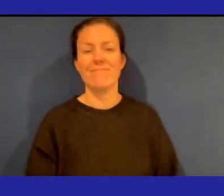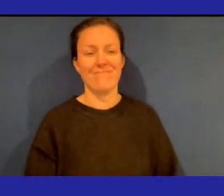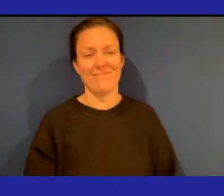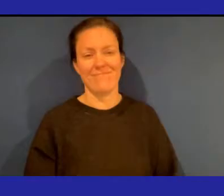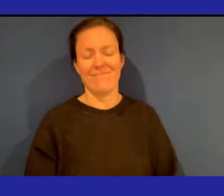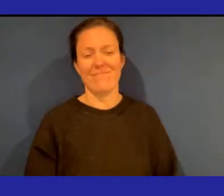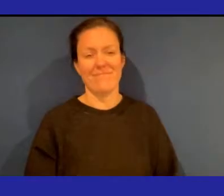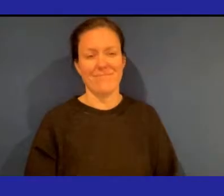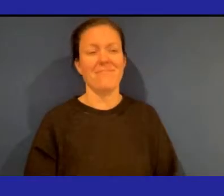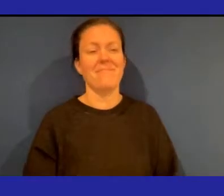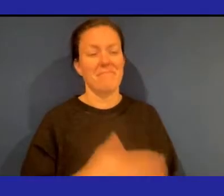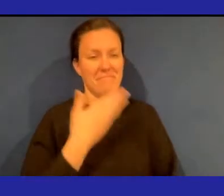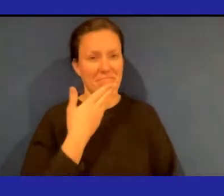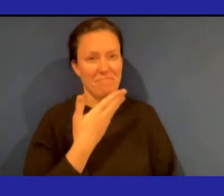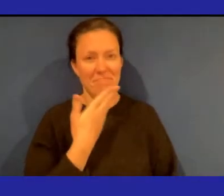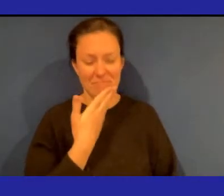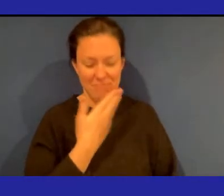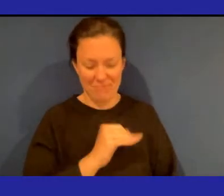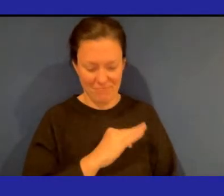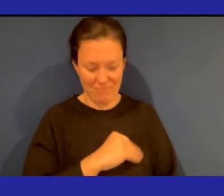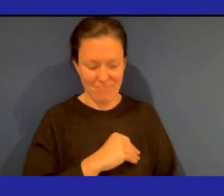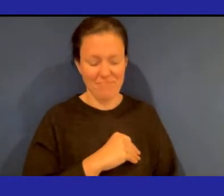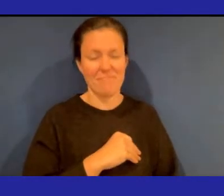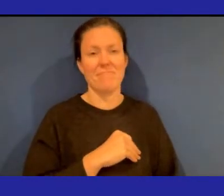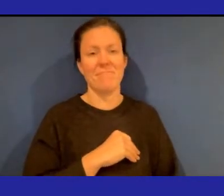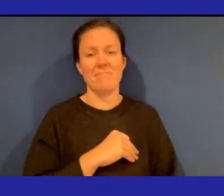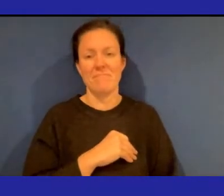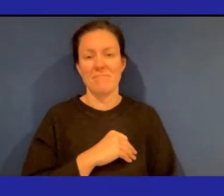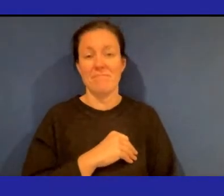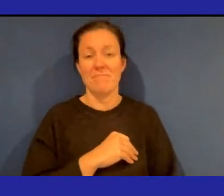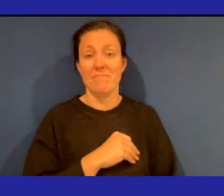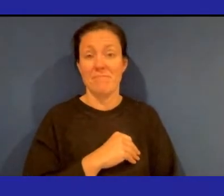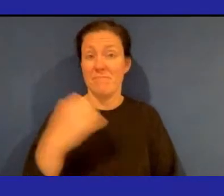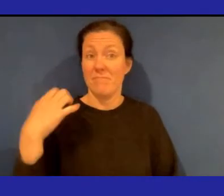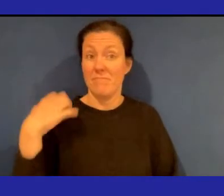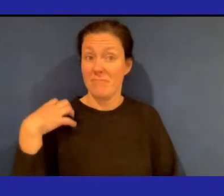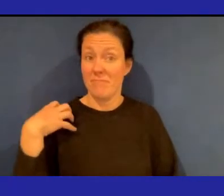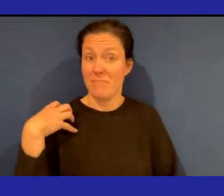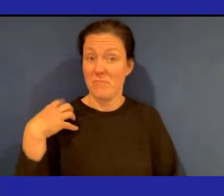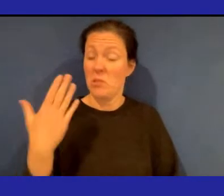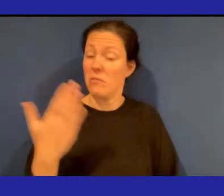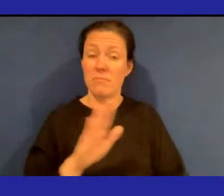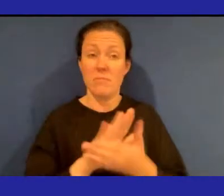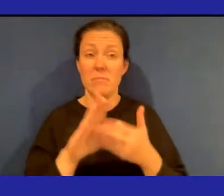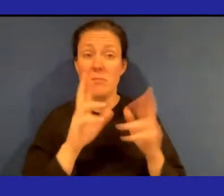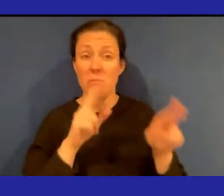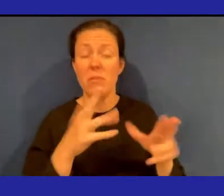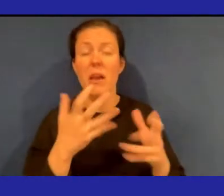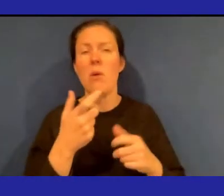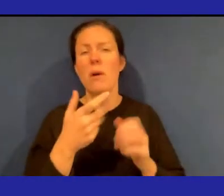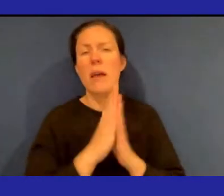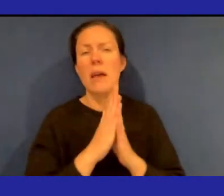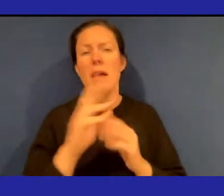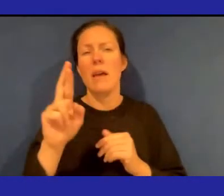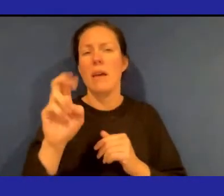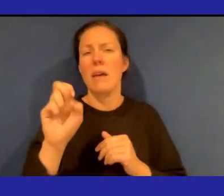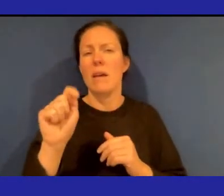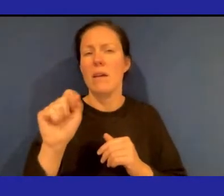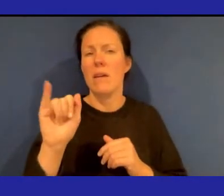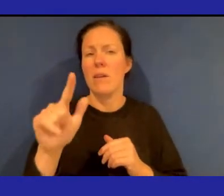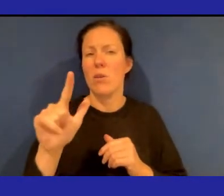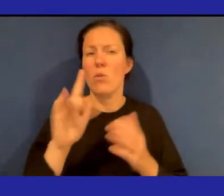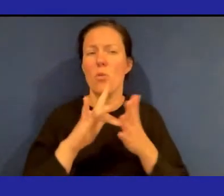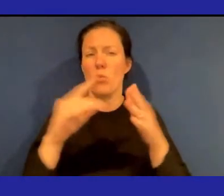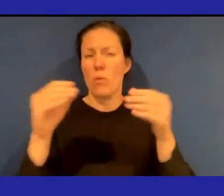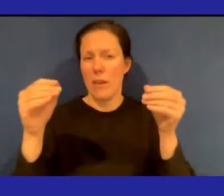Very good. Mr. Chair? Very, very nice report. I wanted to ask you about the retail pharmacy and sort of like